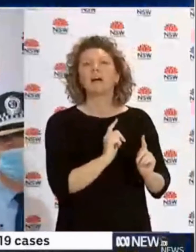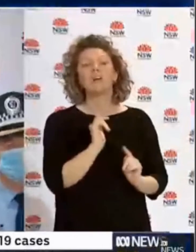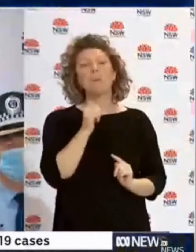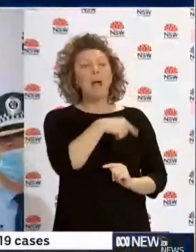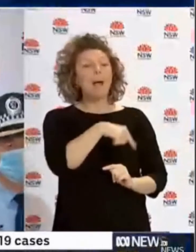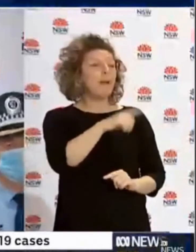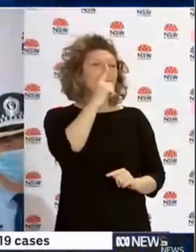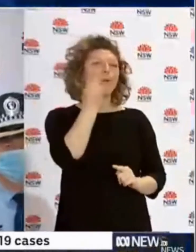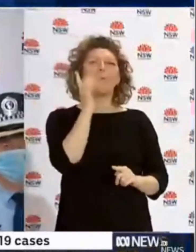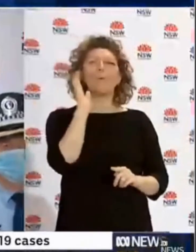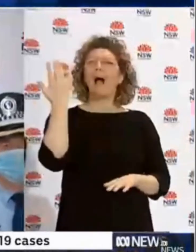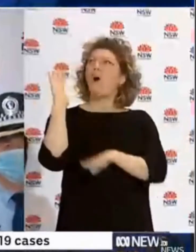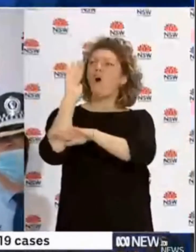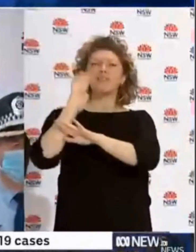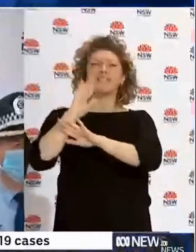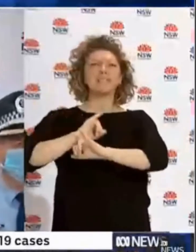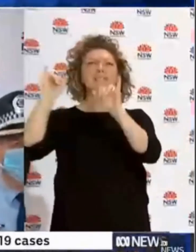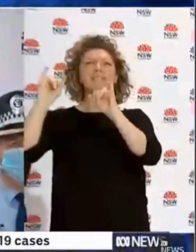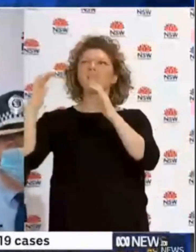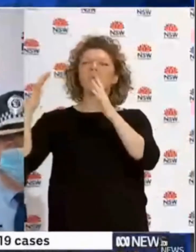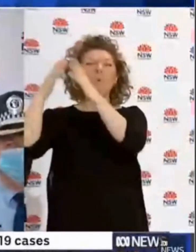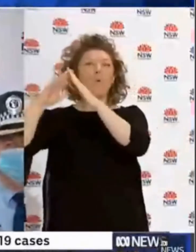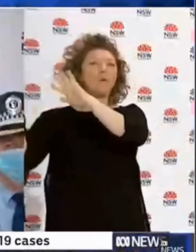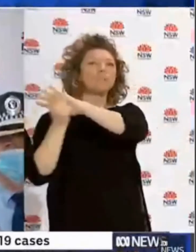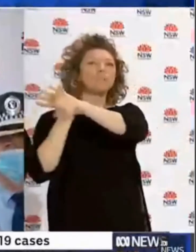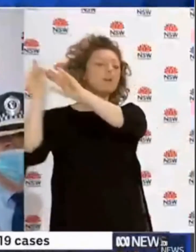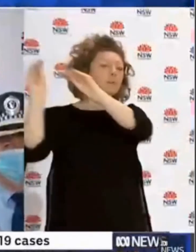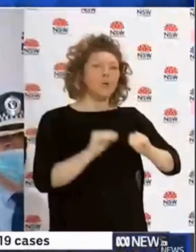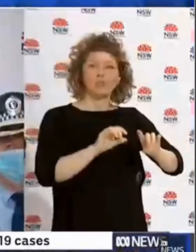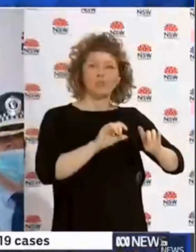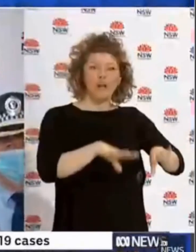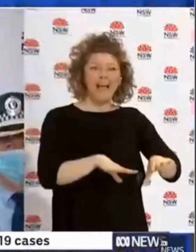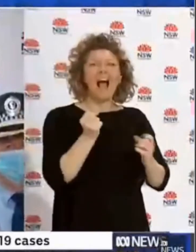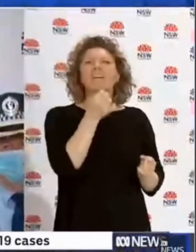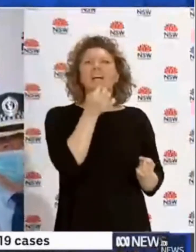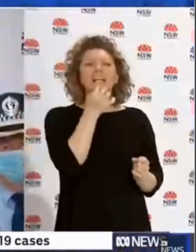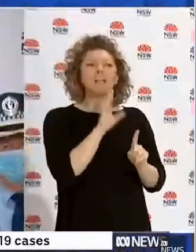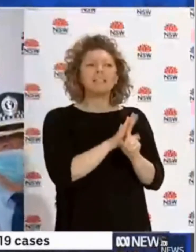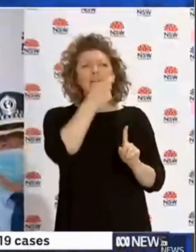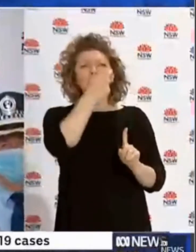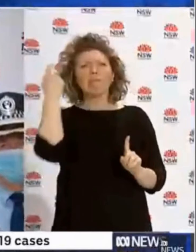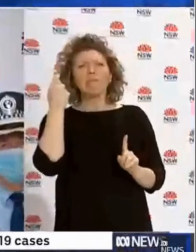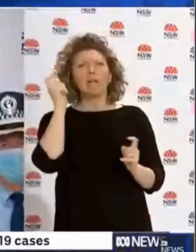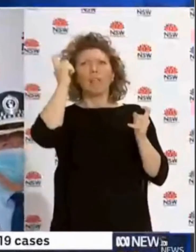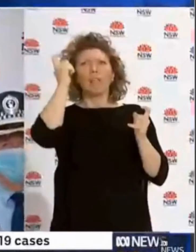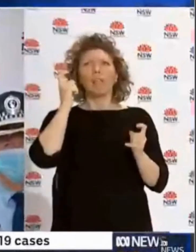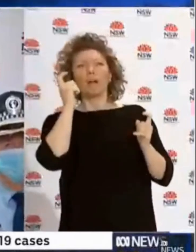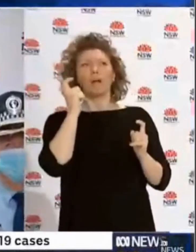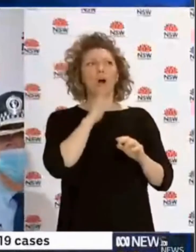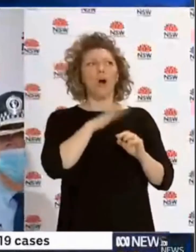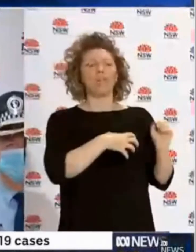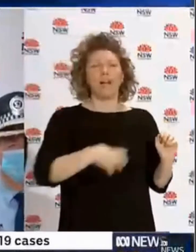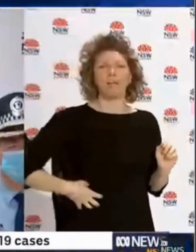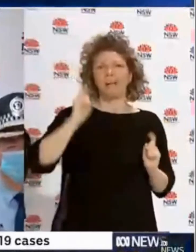governments. And in some cases, there's a fear of coming to government or coming to anybody, even hospitals or health facilities. And